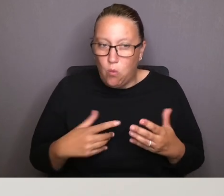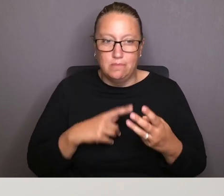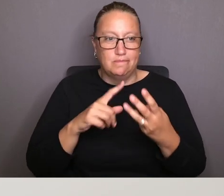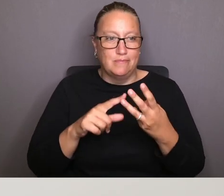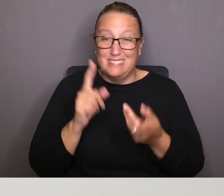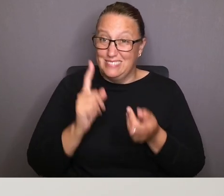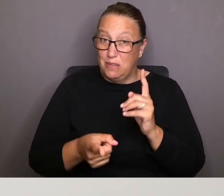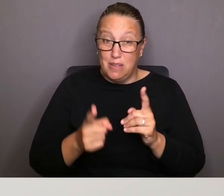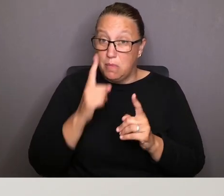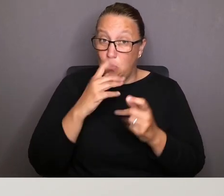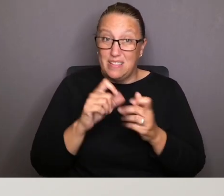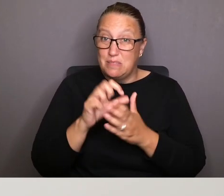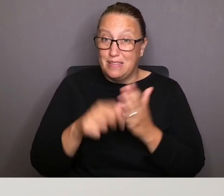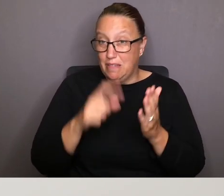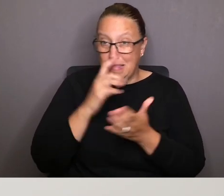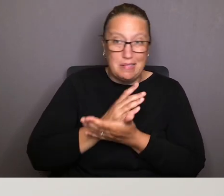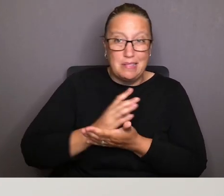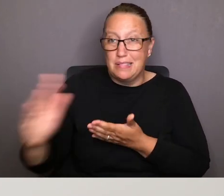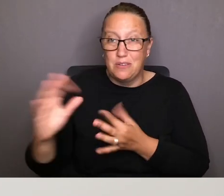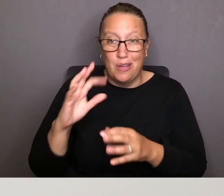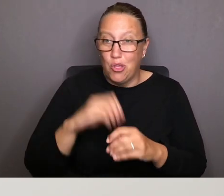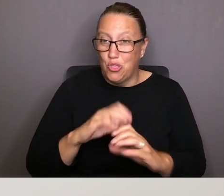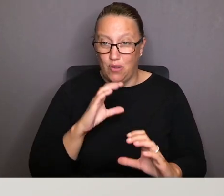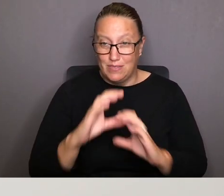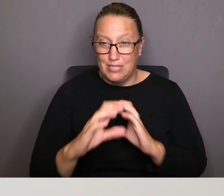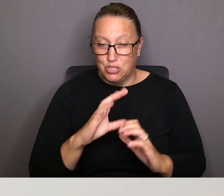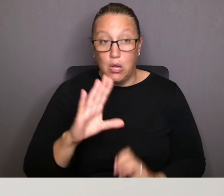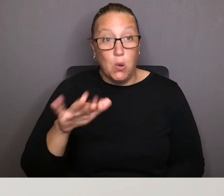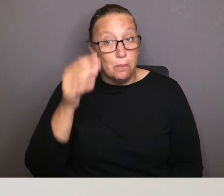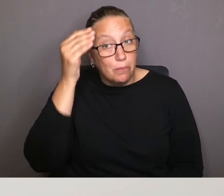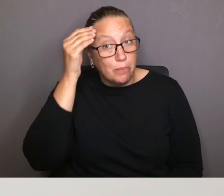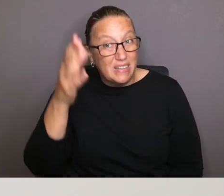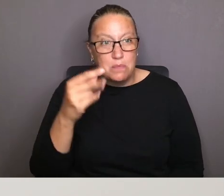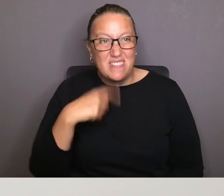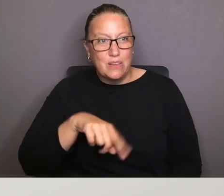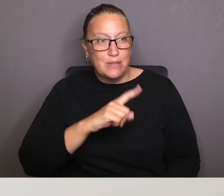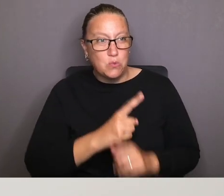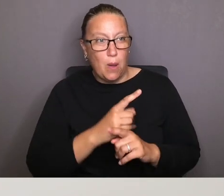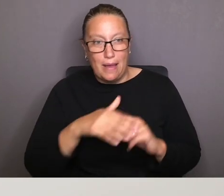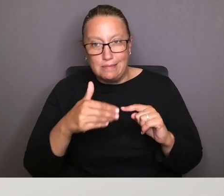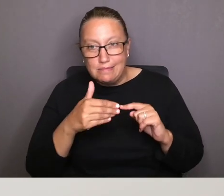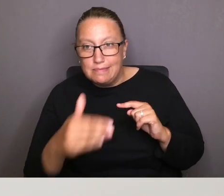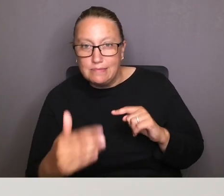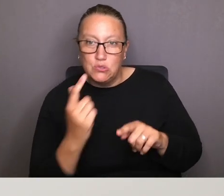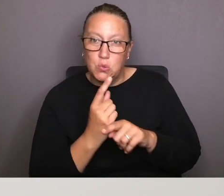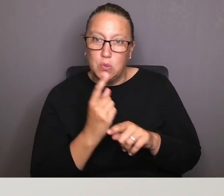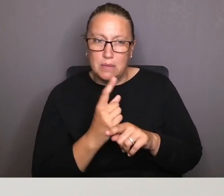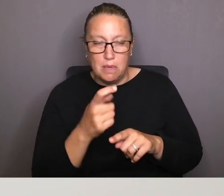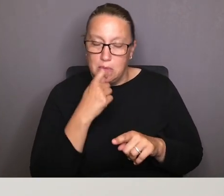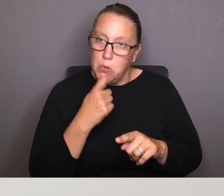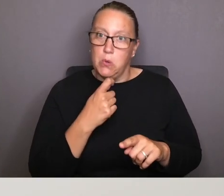of the conversation. Just a heads up, you might find some of the things that Suzy and Heather talk about